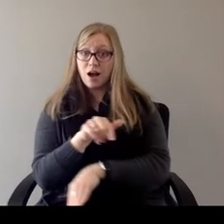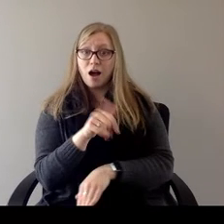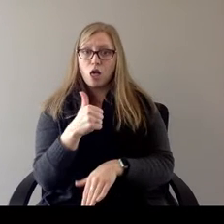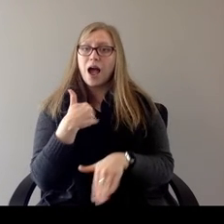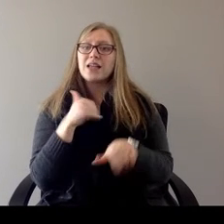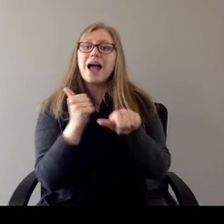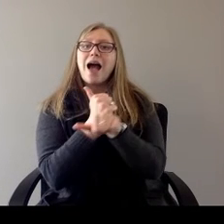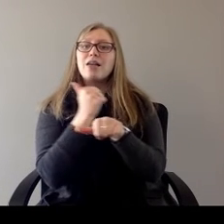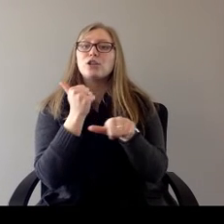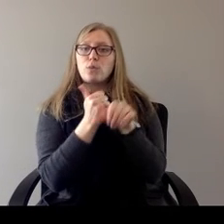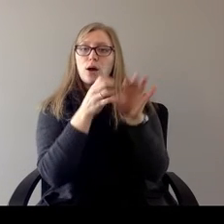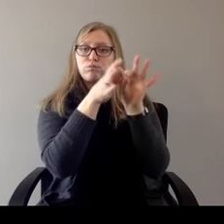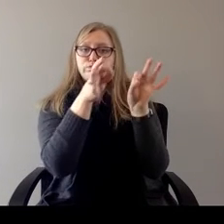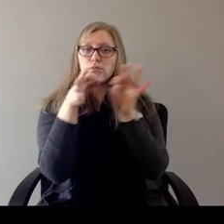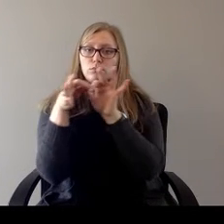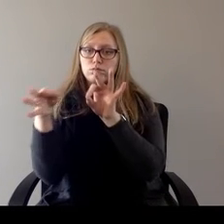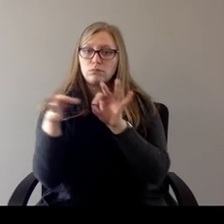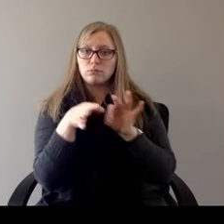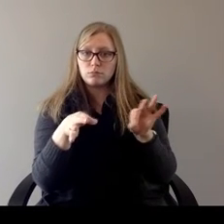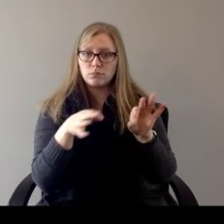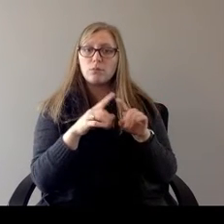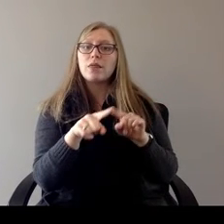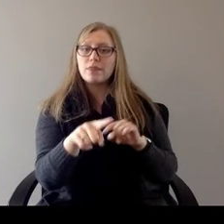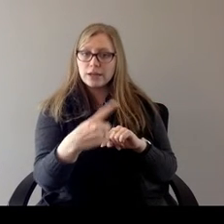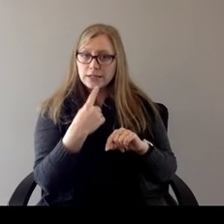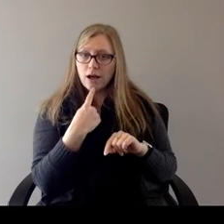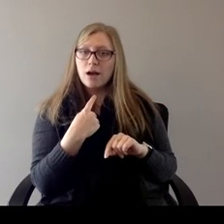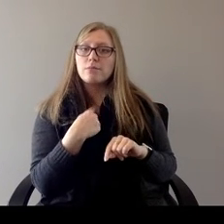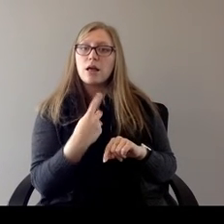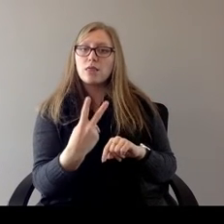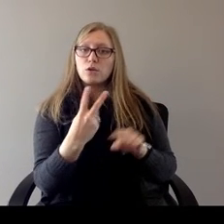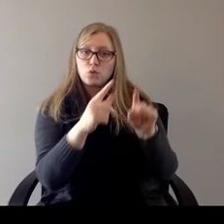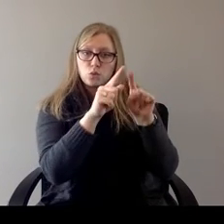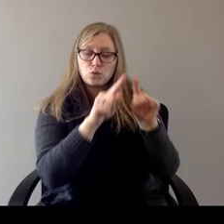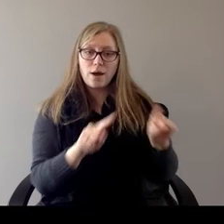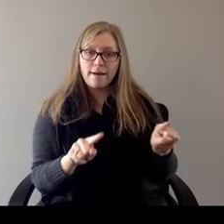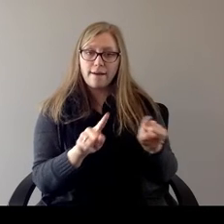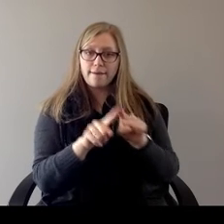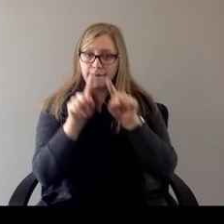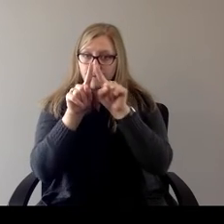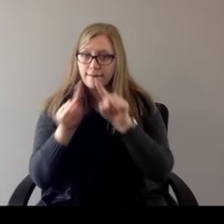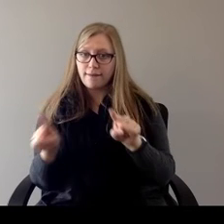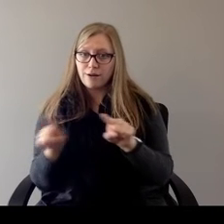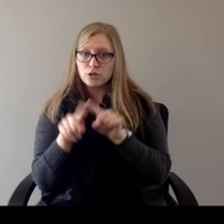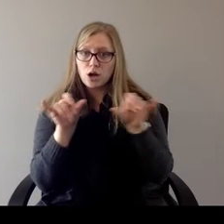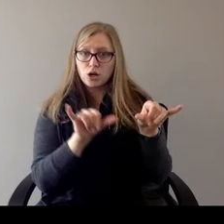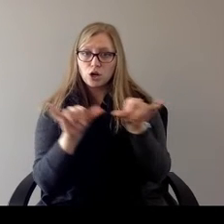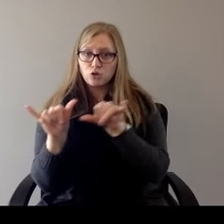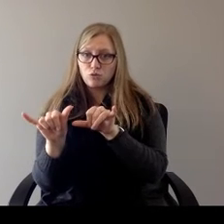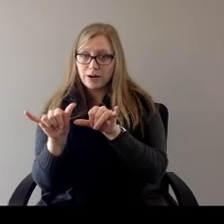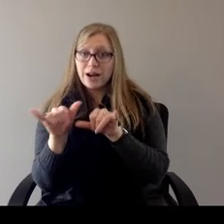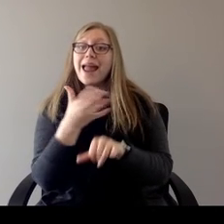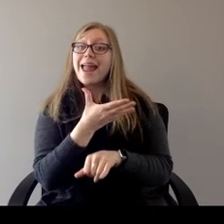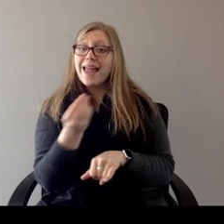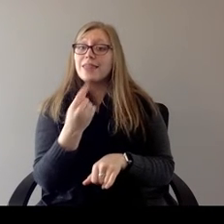they tell me that the two triangles are congruent, and they tell me that x equals 5. And they want me to show that these are going